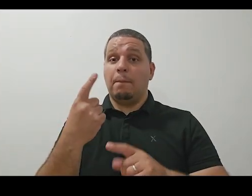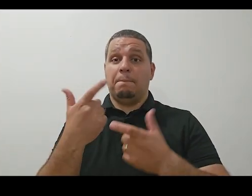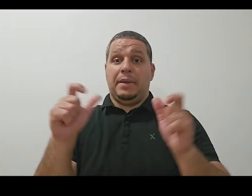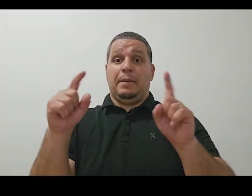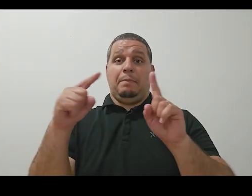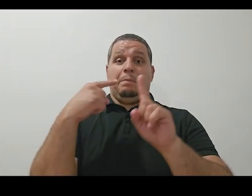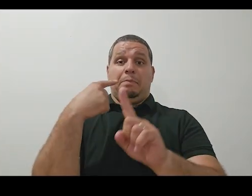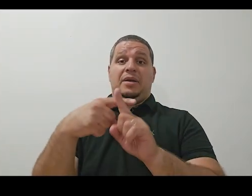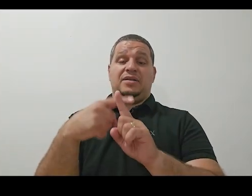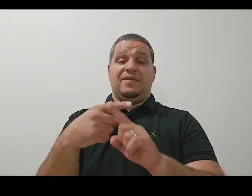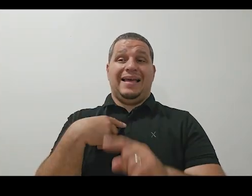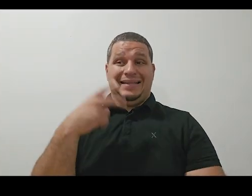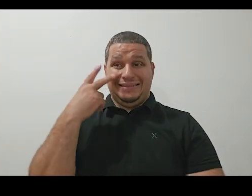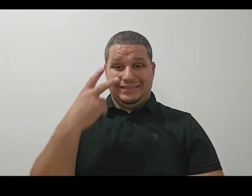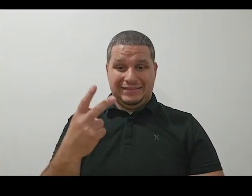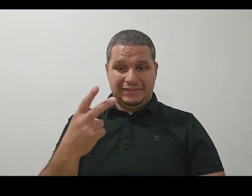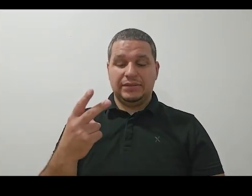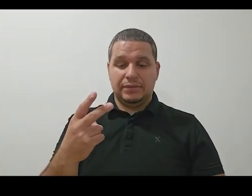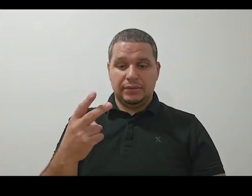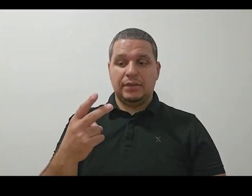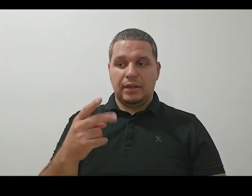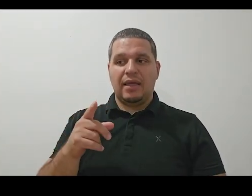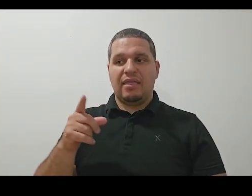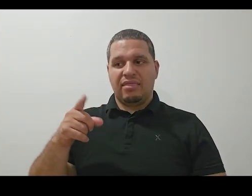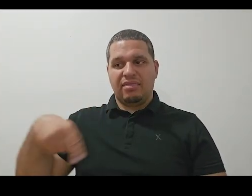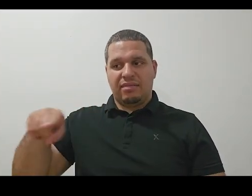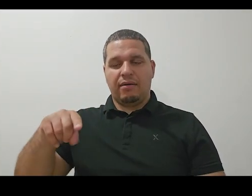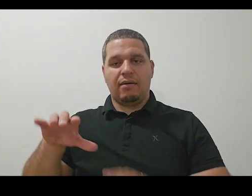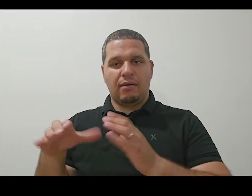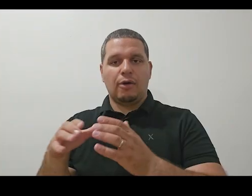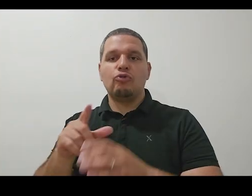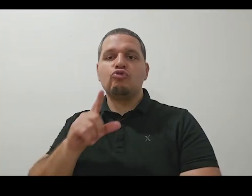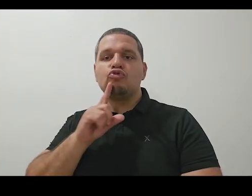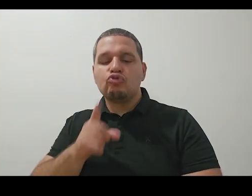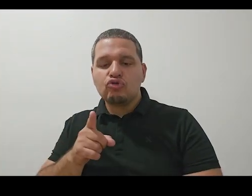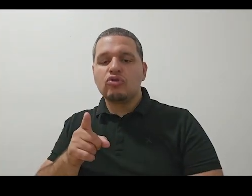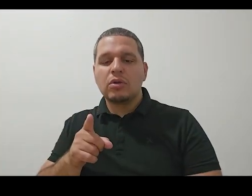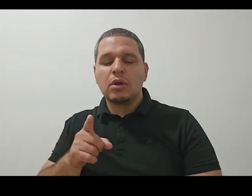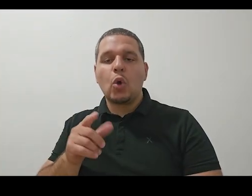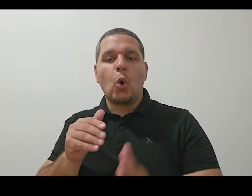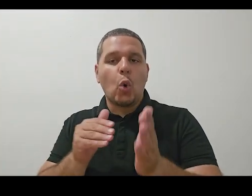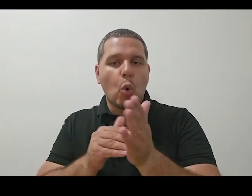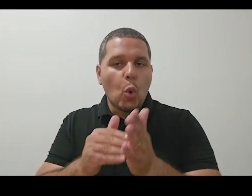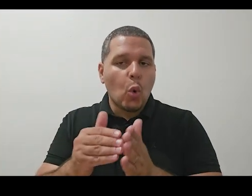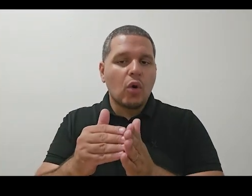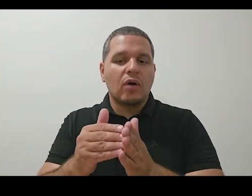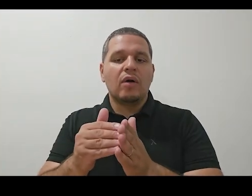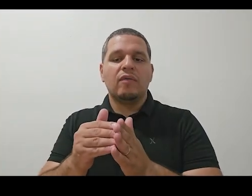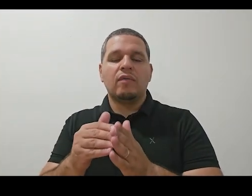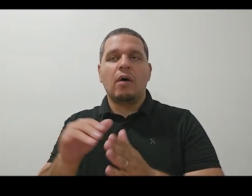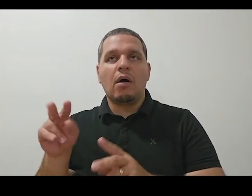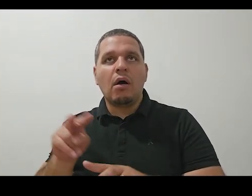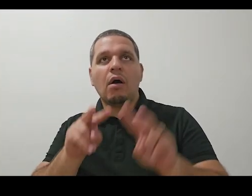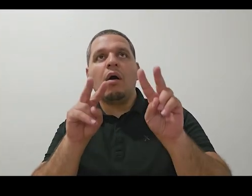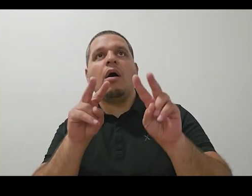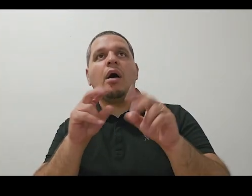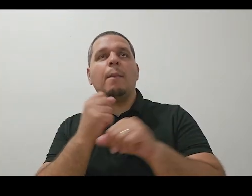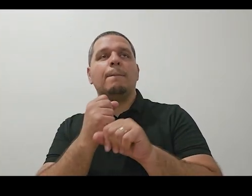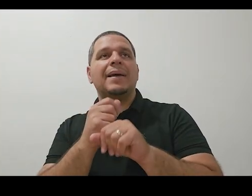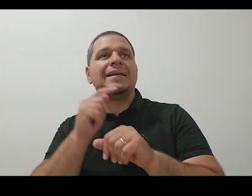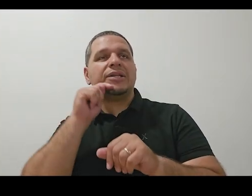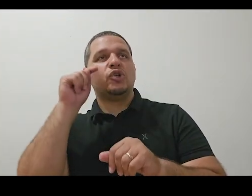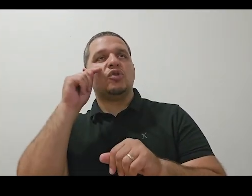really positive thing in my work that I see is that they really are oftentimes